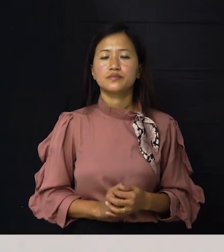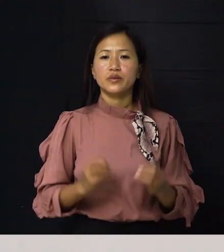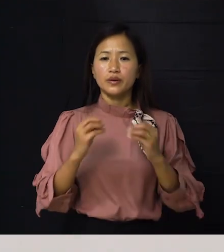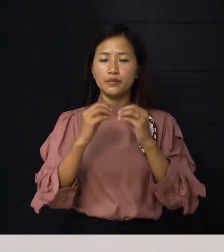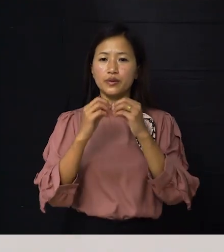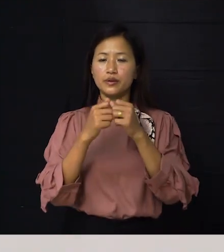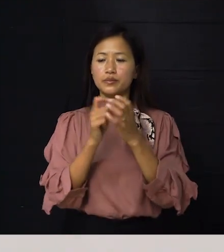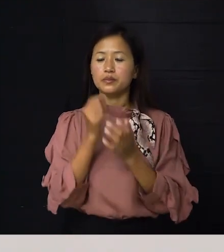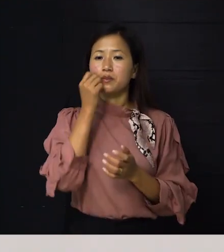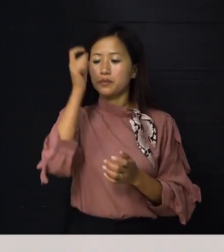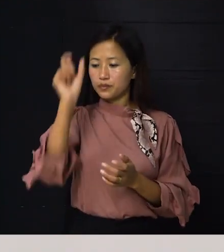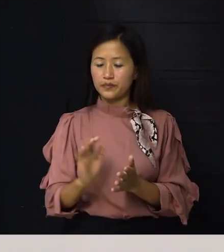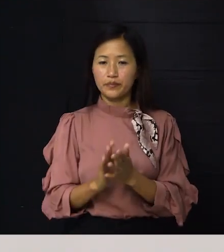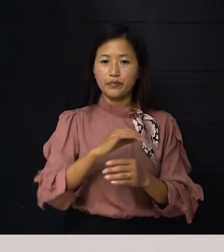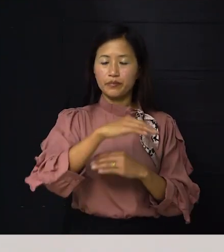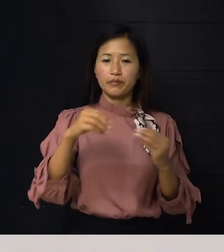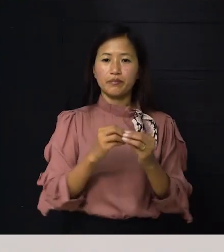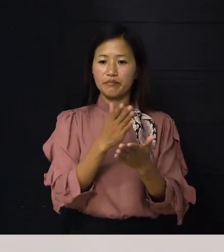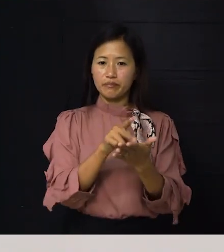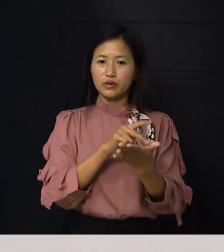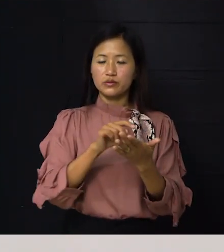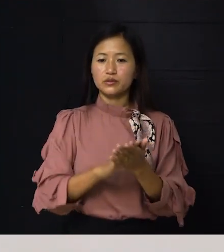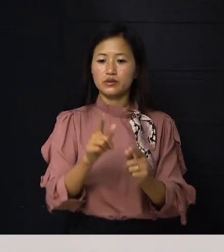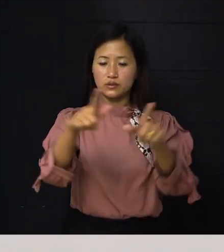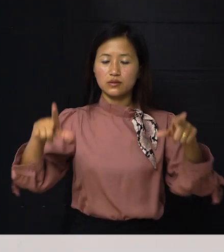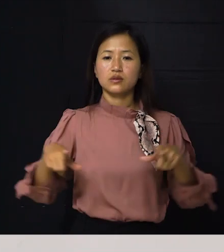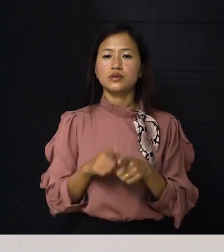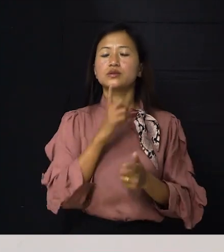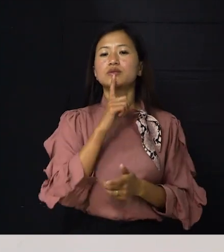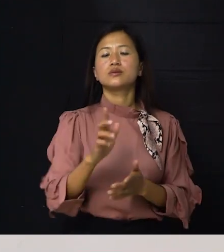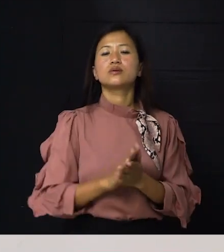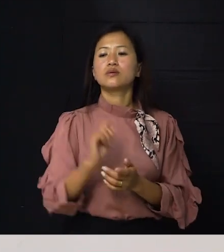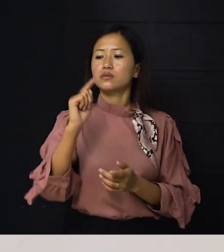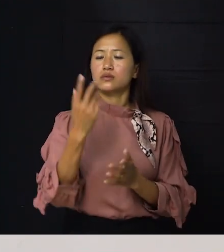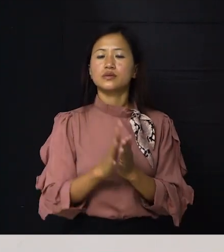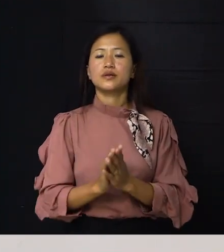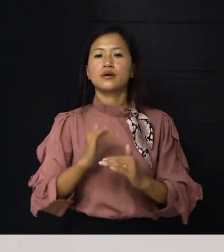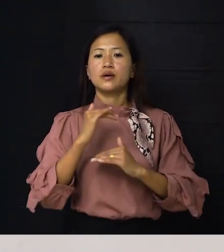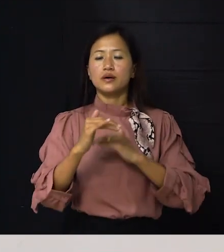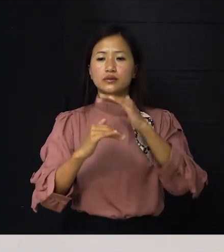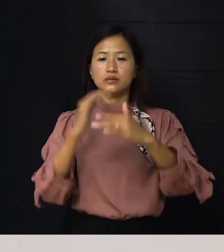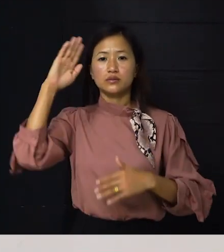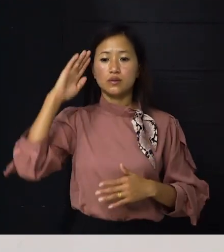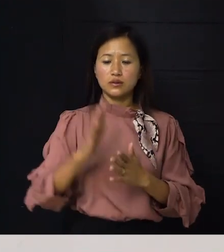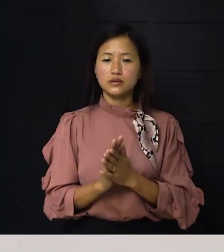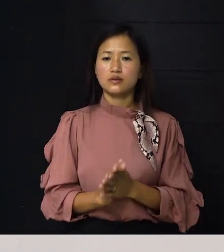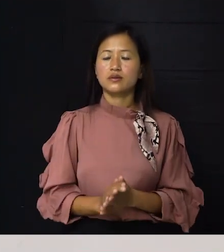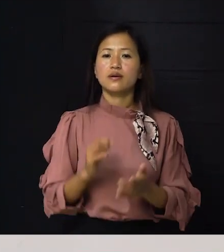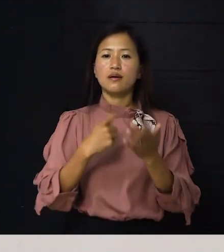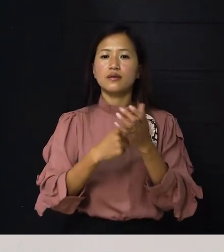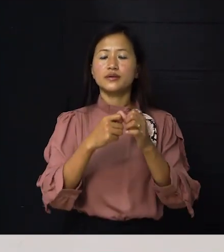Babur, apart from this land, taking care of the land, he also made sure that all his soldiers are arranged according to their